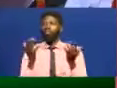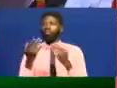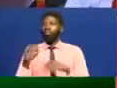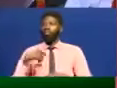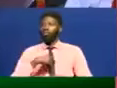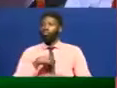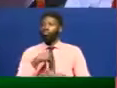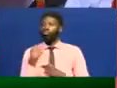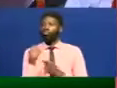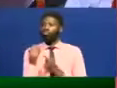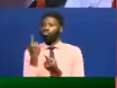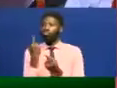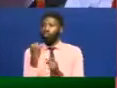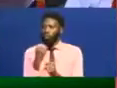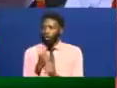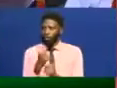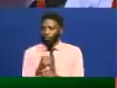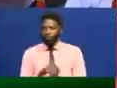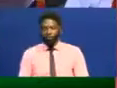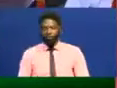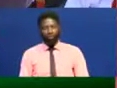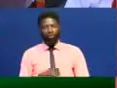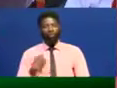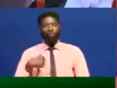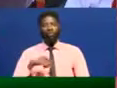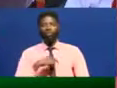work. We have